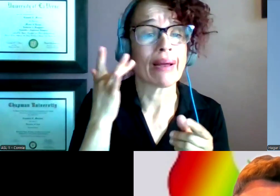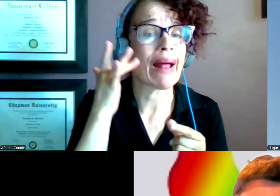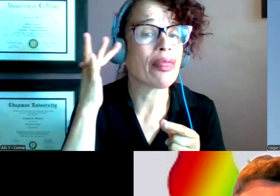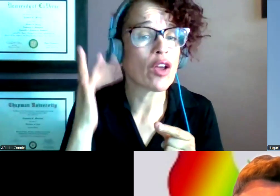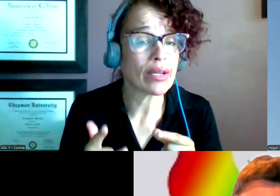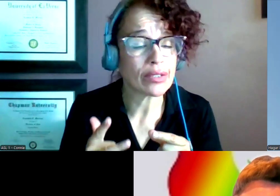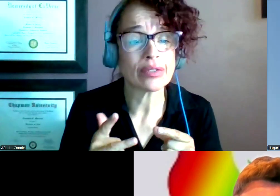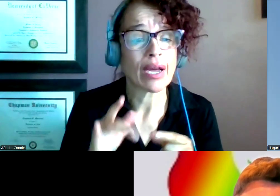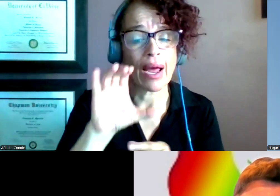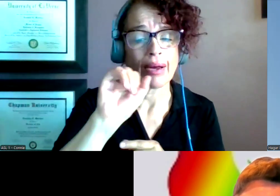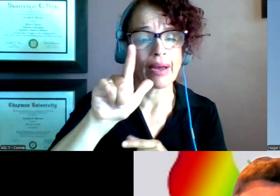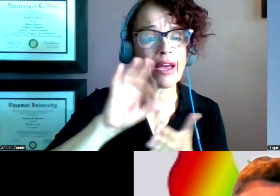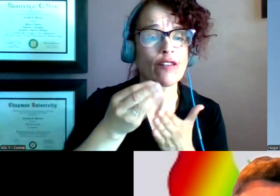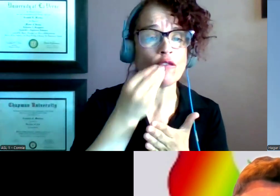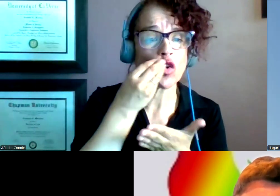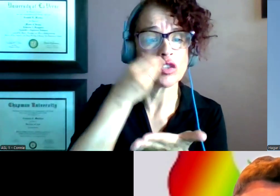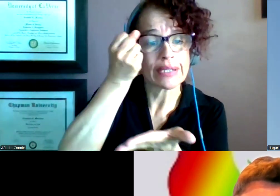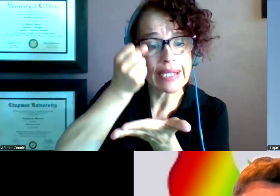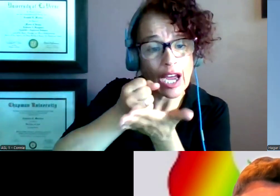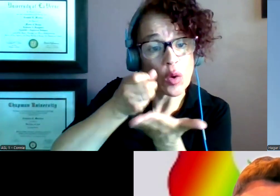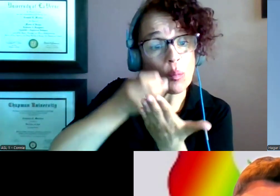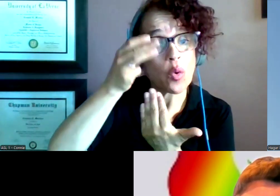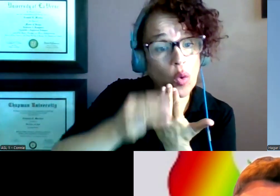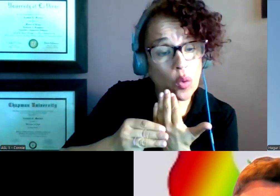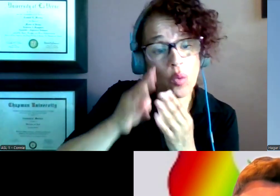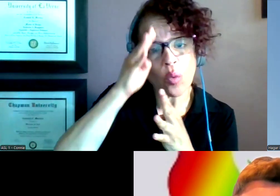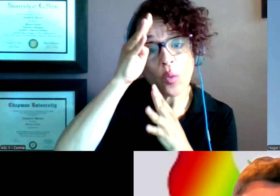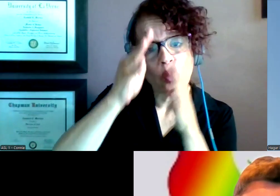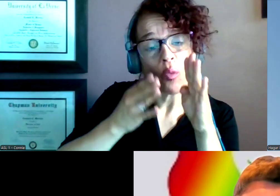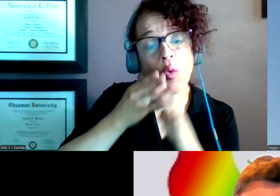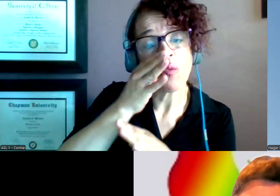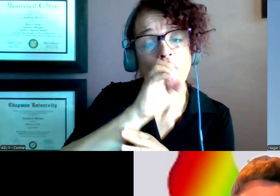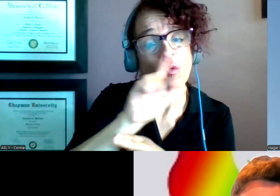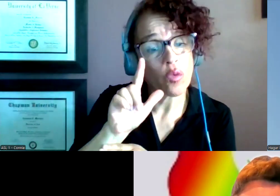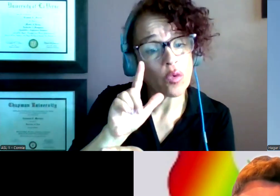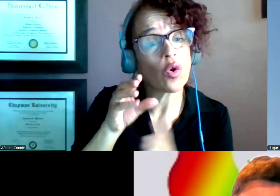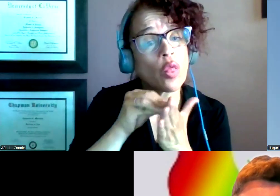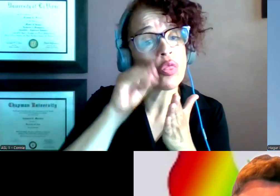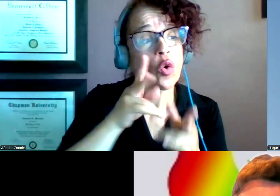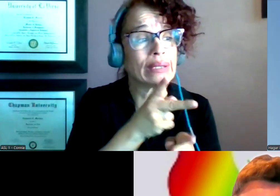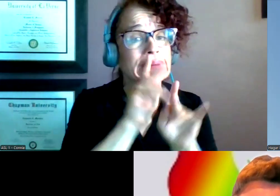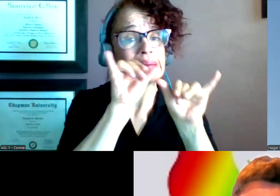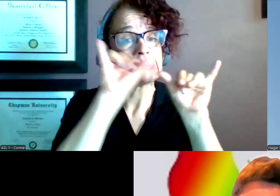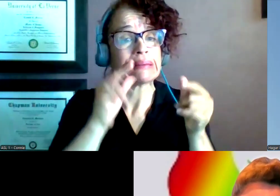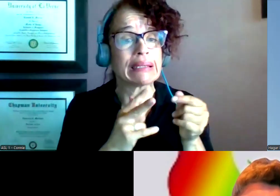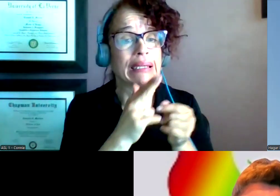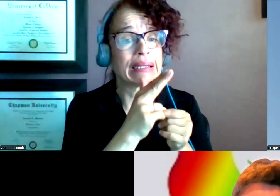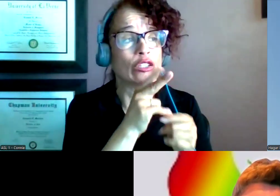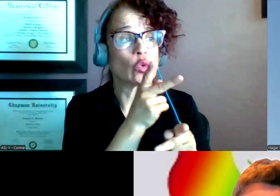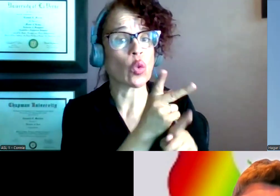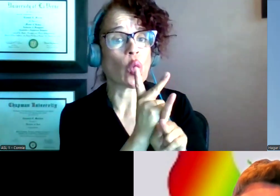the CalFresh food stamp program, create an overhaul of the student loan system and cuts to